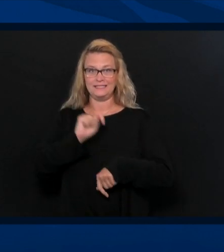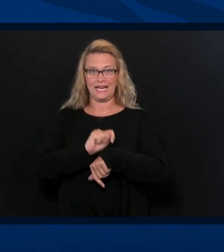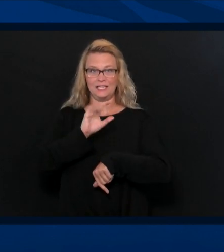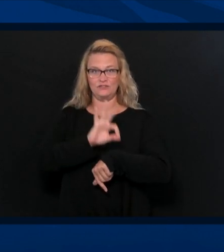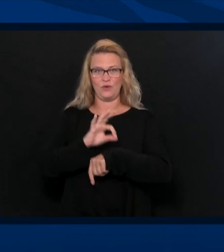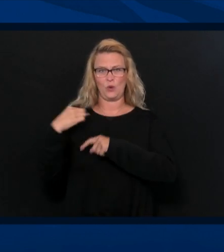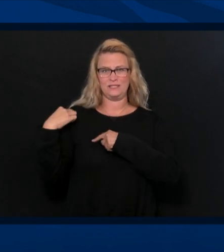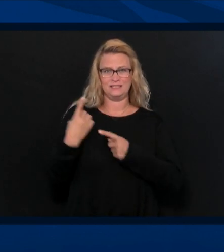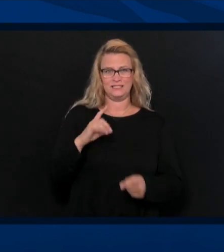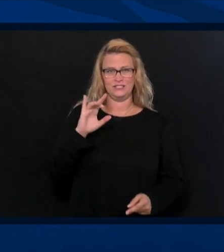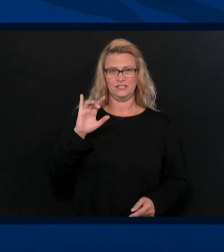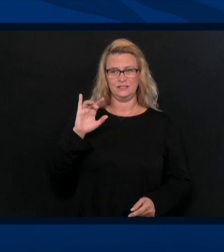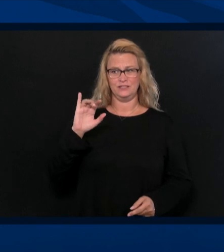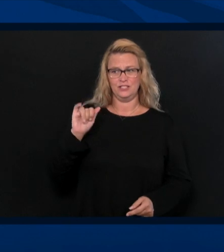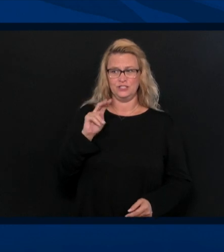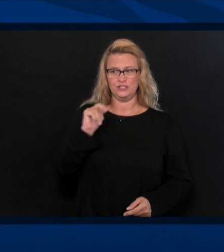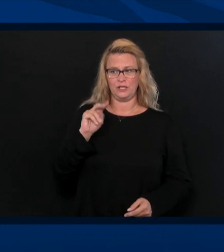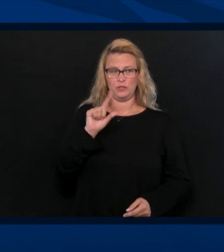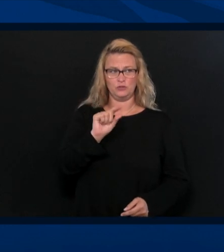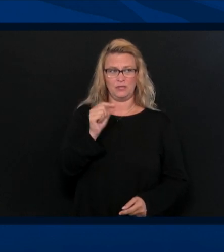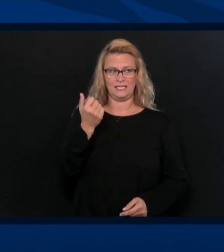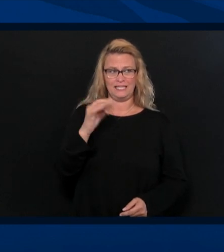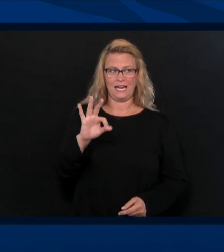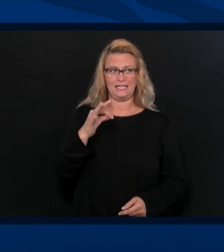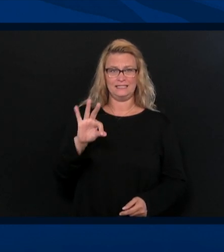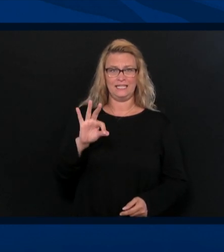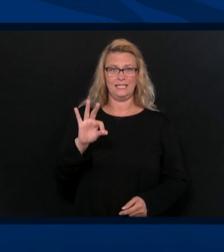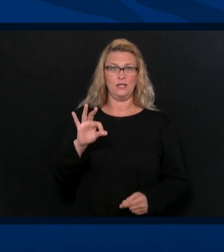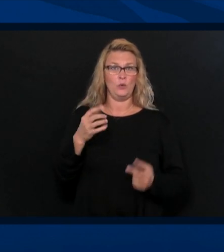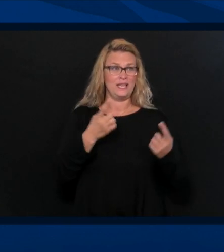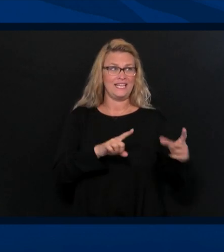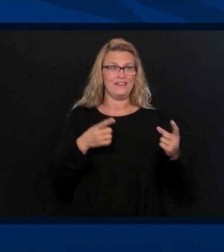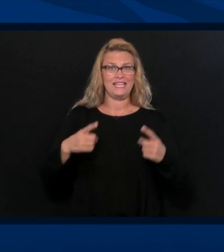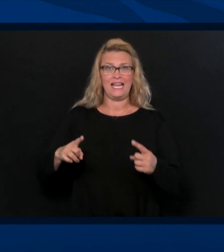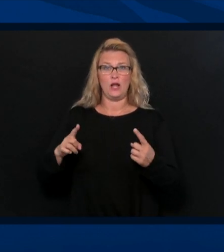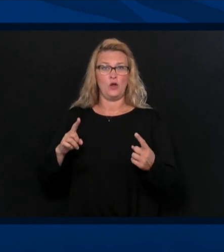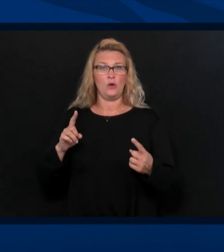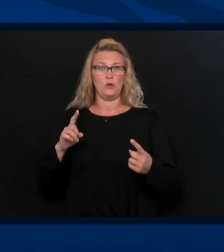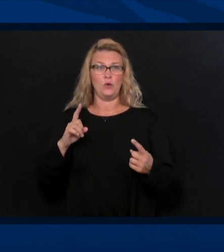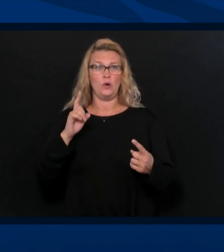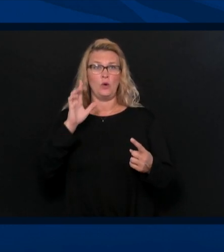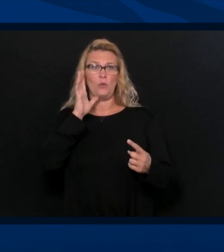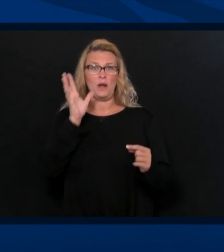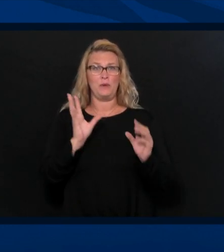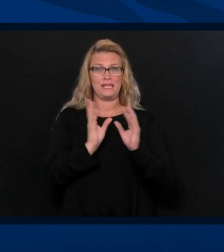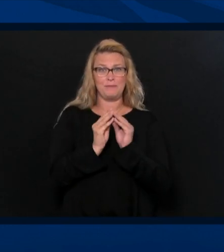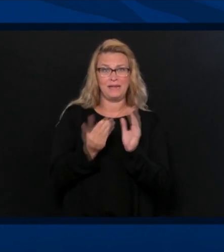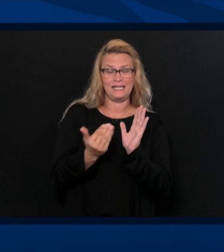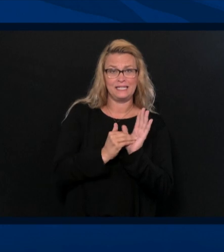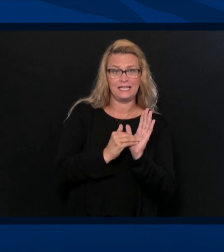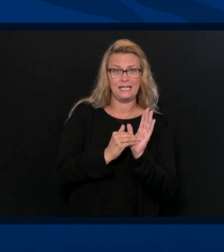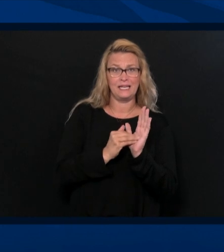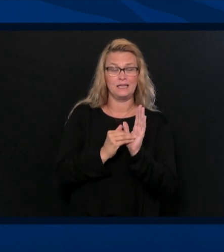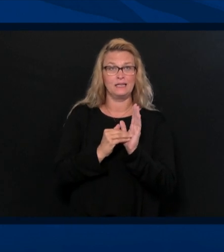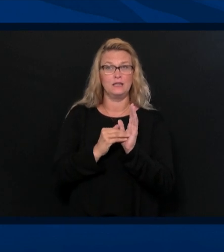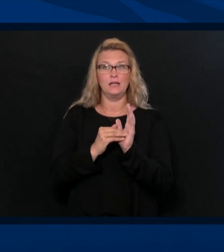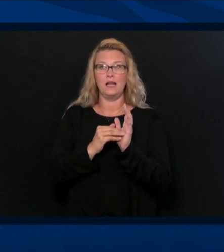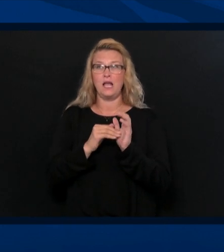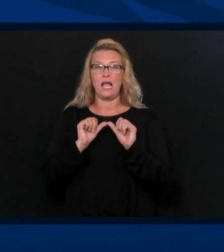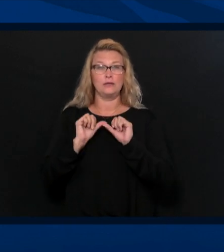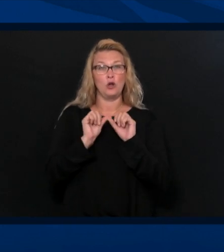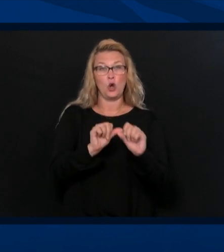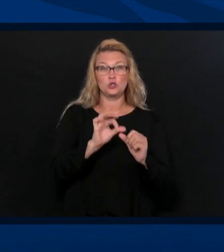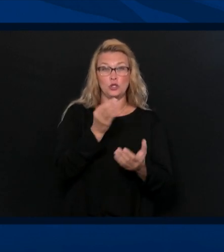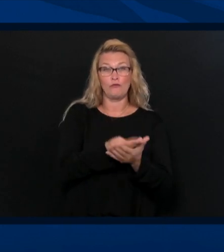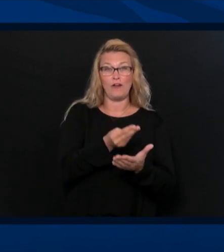January 2019? With everything going on right now, when will it meet again? And as far as long-term funding solution for PEIA,